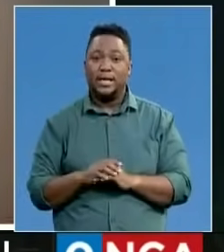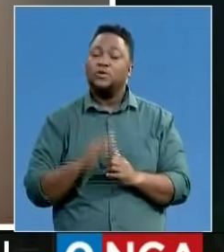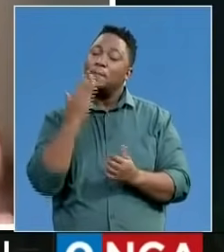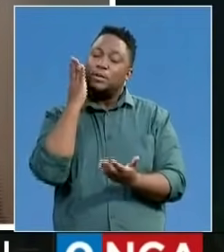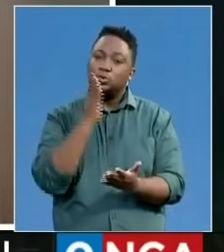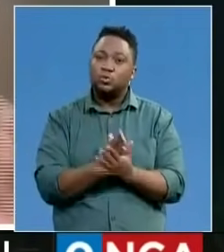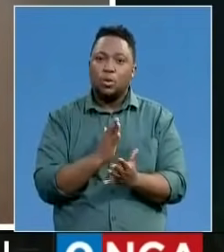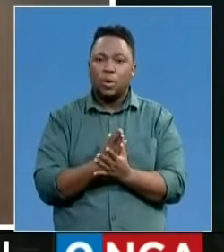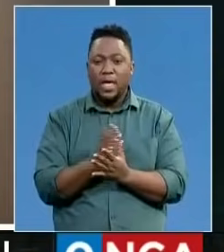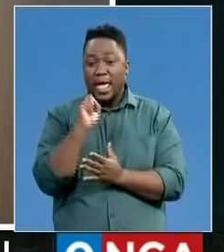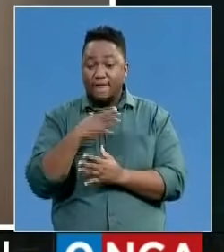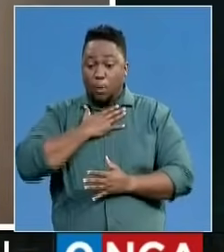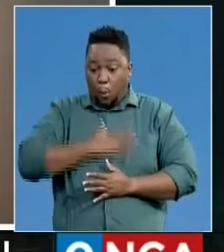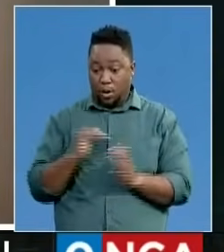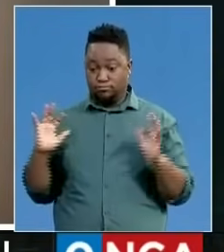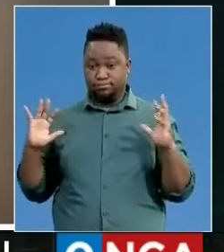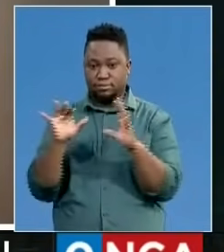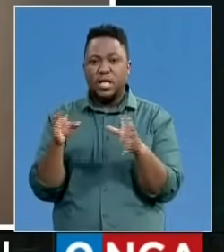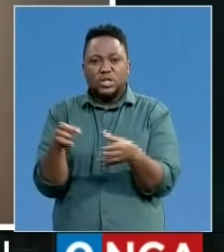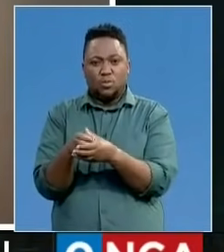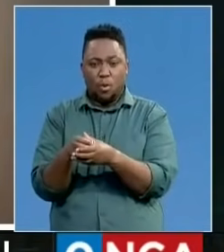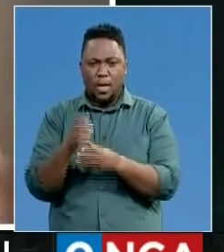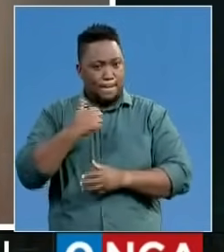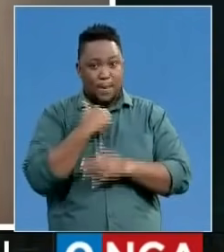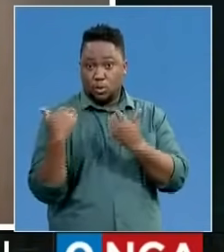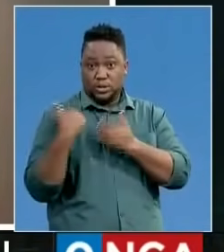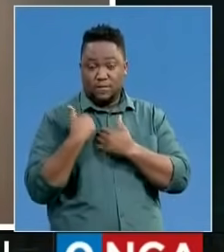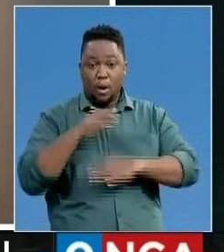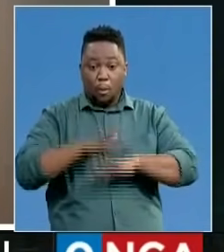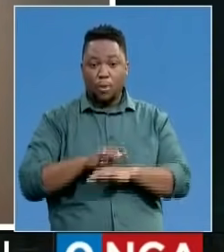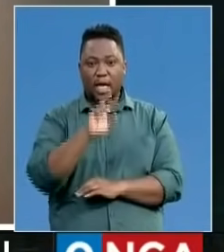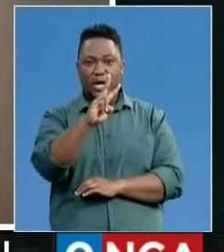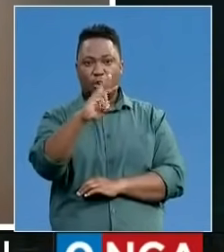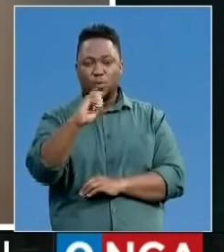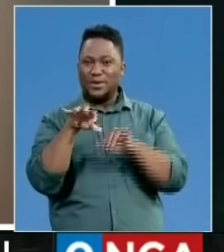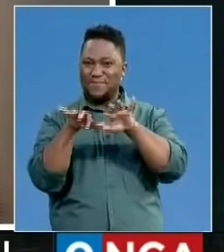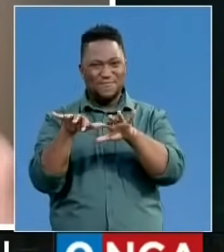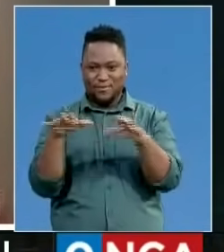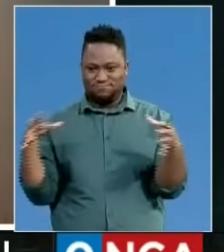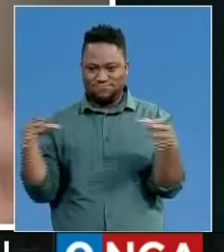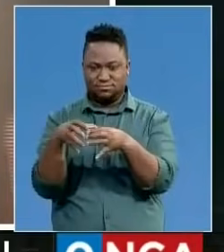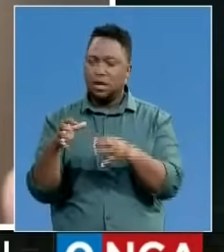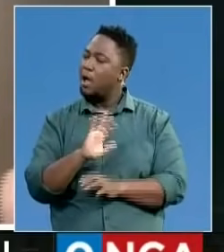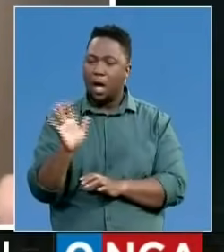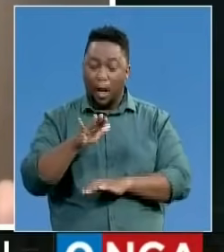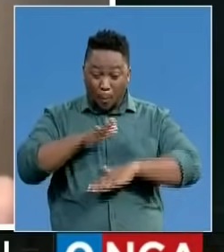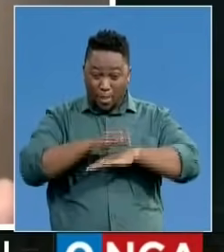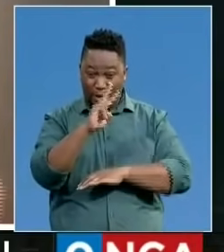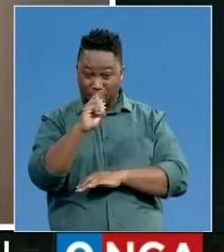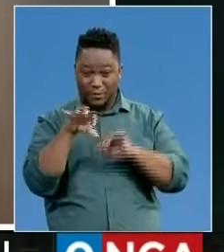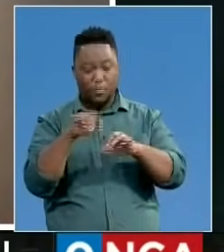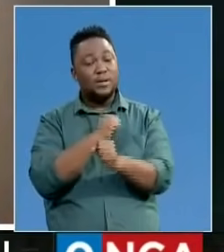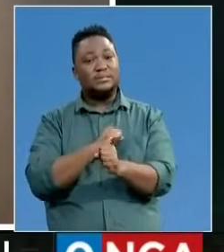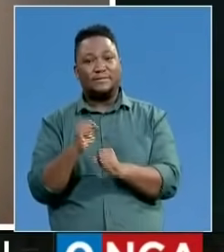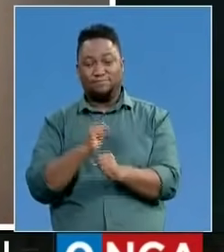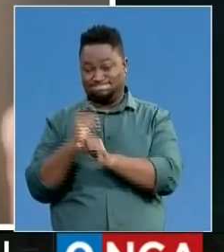it small. I wouldn't be safe going into any place that has more than 20 people, and I don't advise anybody to go into a place where there's more than 20